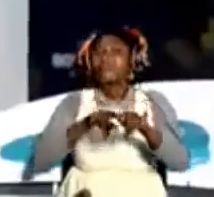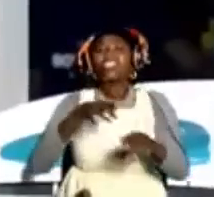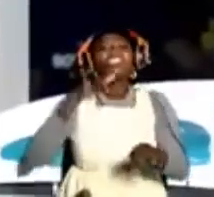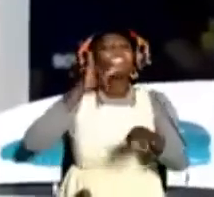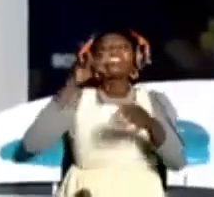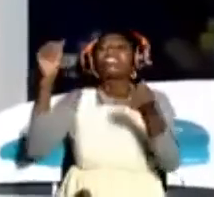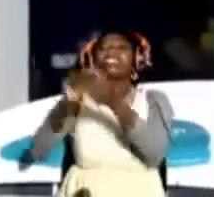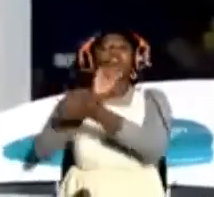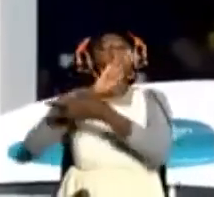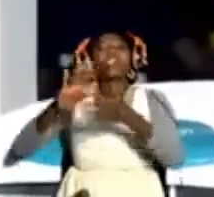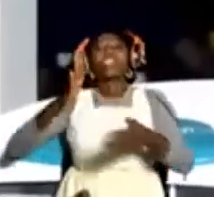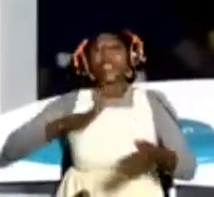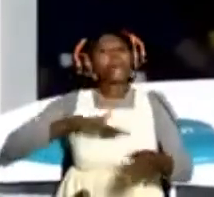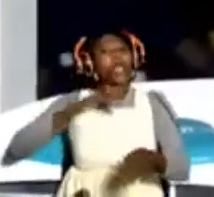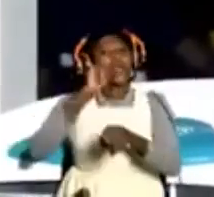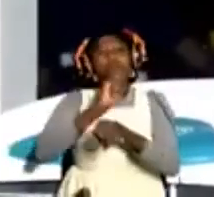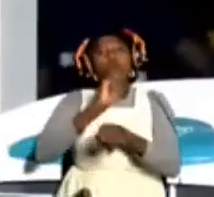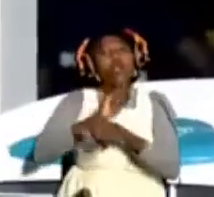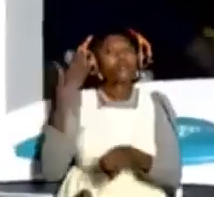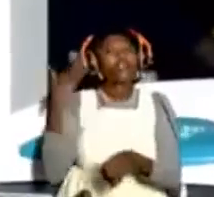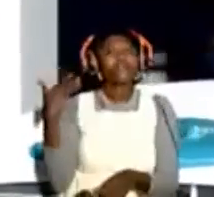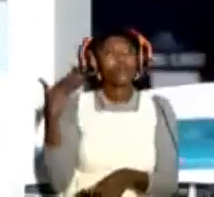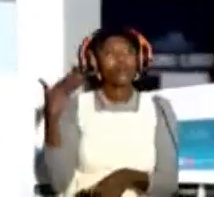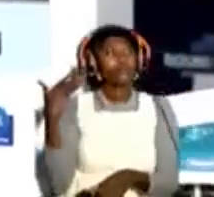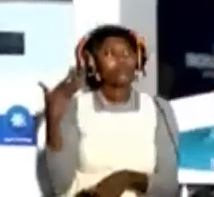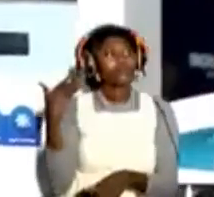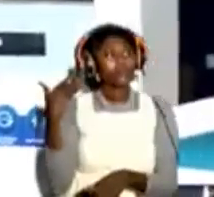spoiling what I did before.